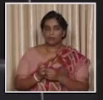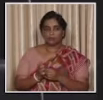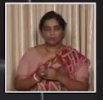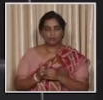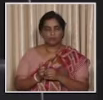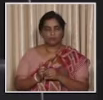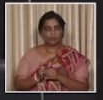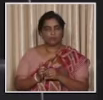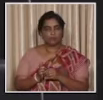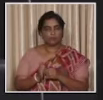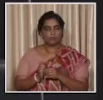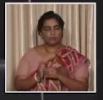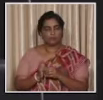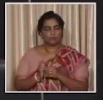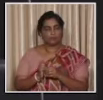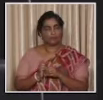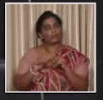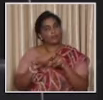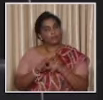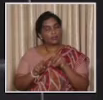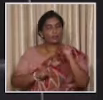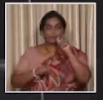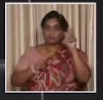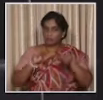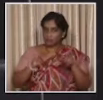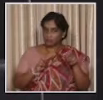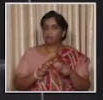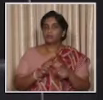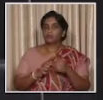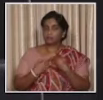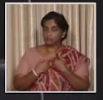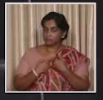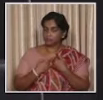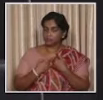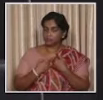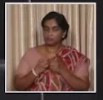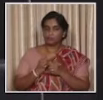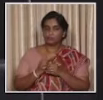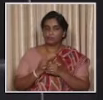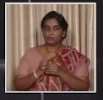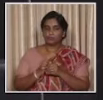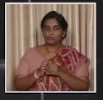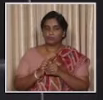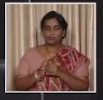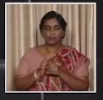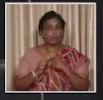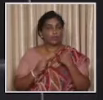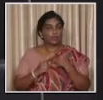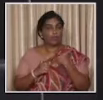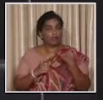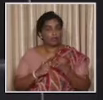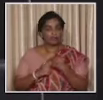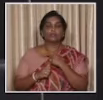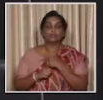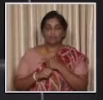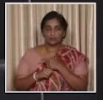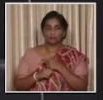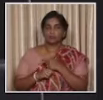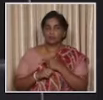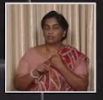the officers who run the, because we have additional GMs, general managers, there are